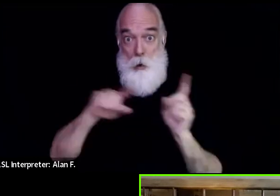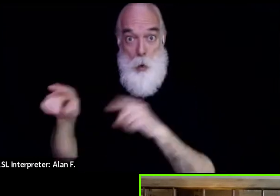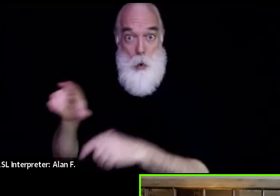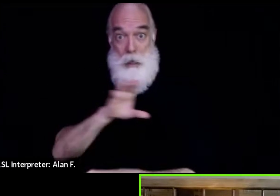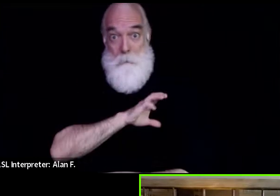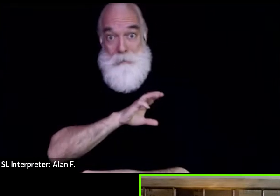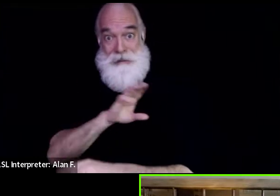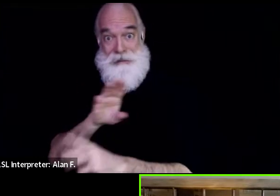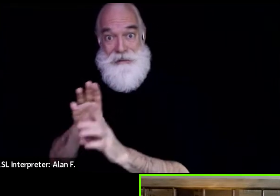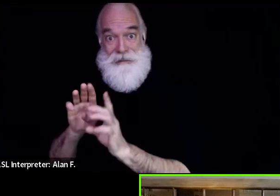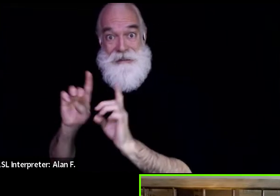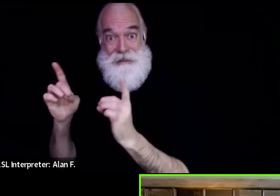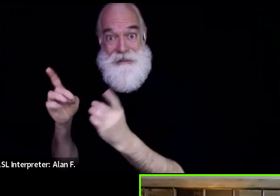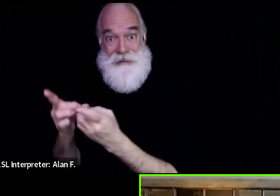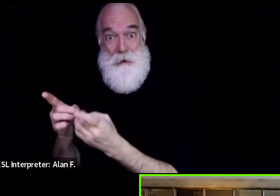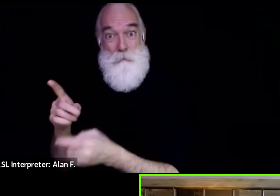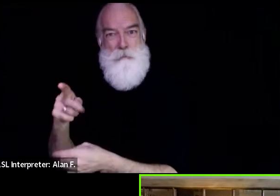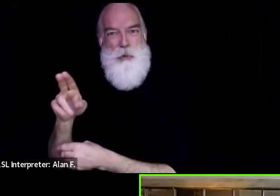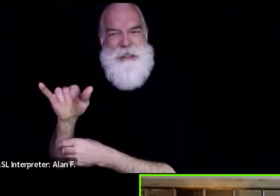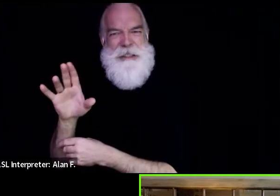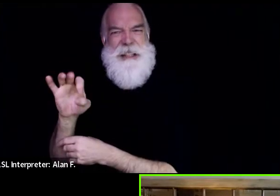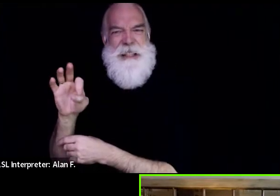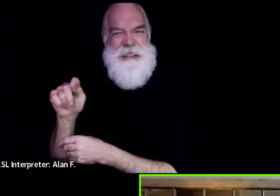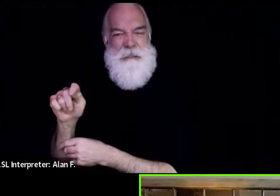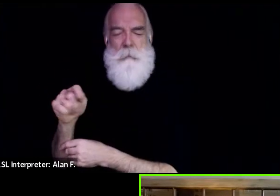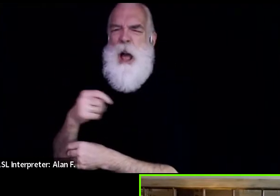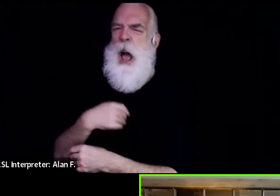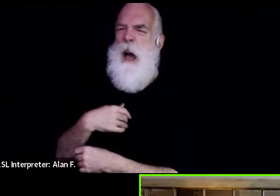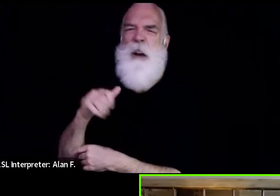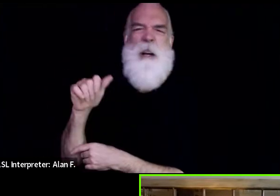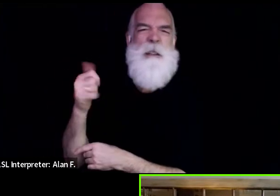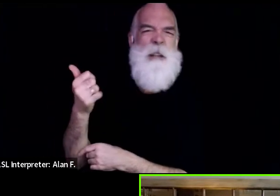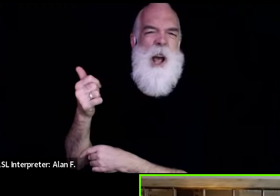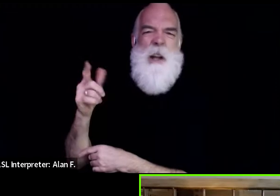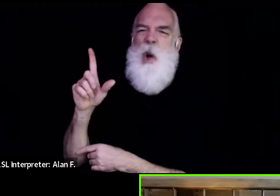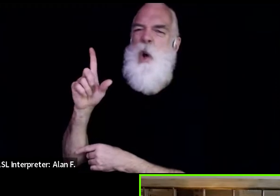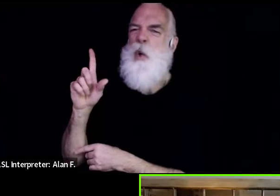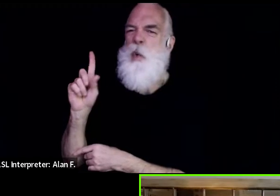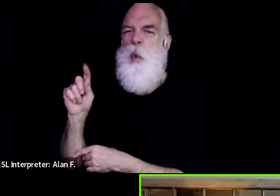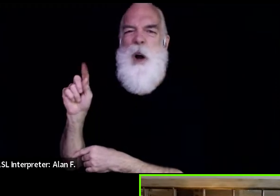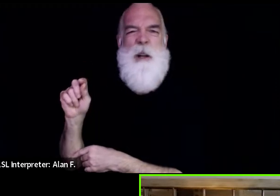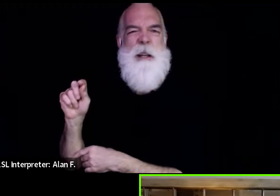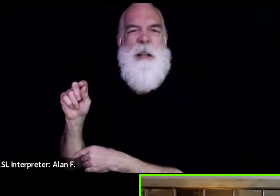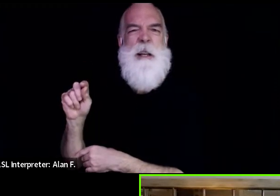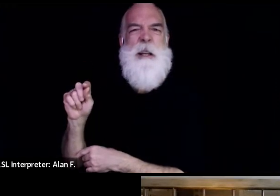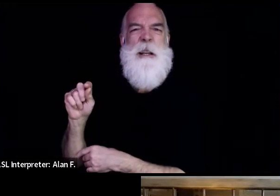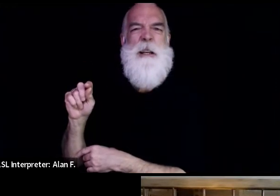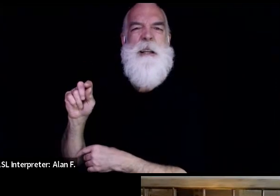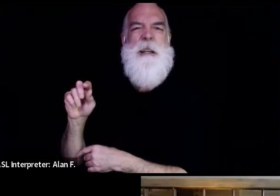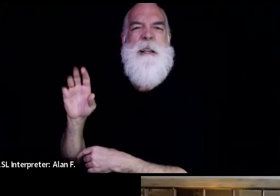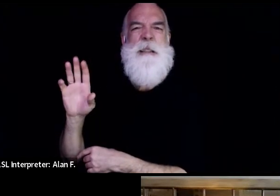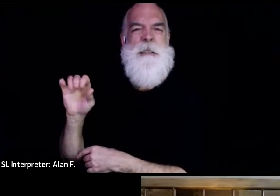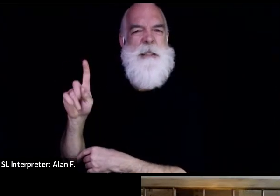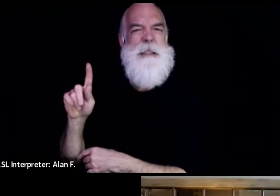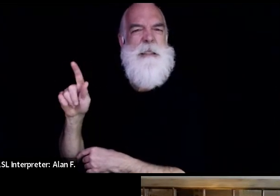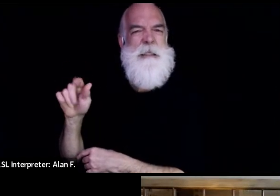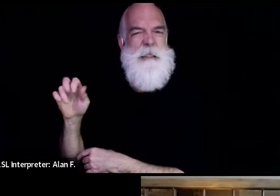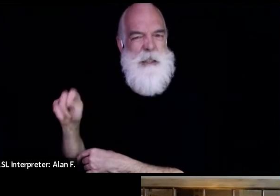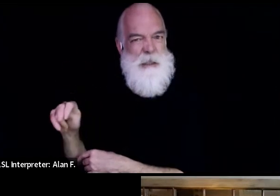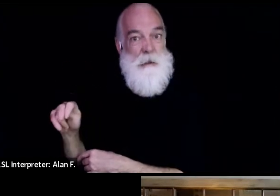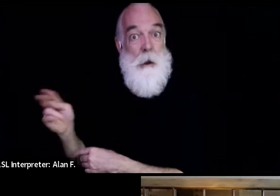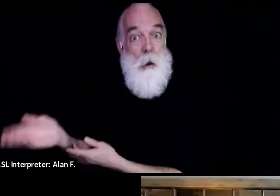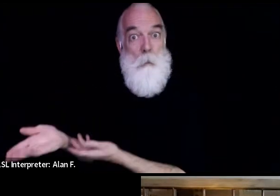10 to 20 of my senior citizens there with honey baked hams and smoked turkeys, providing meals for our